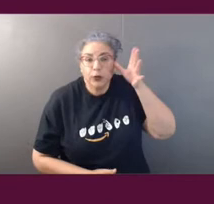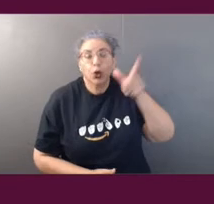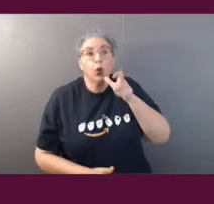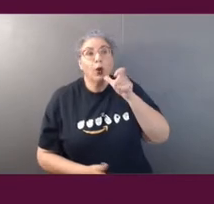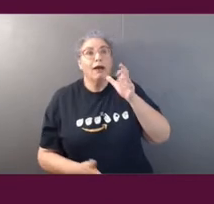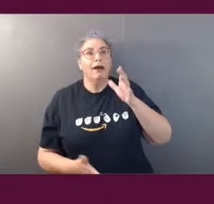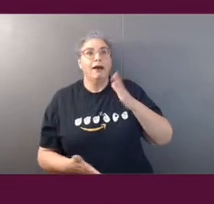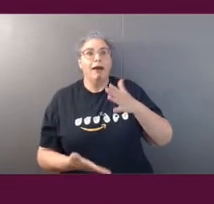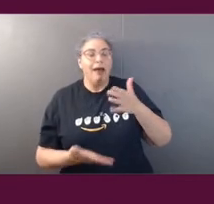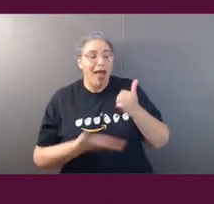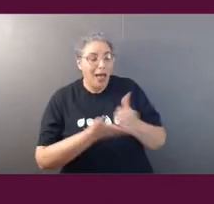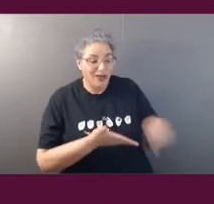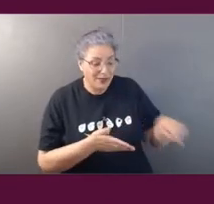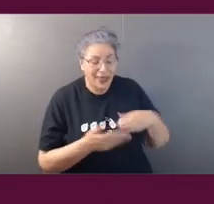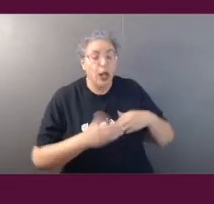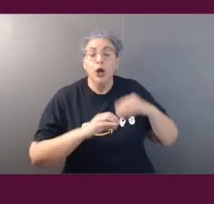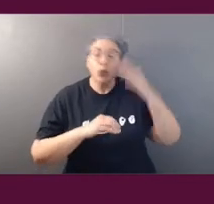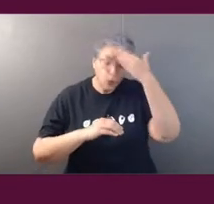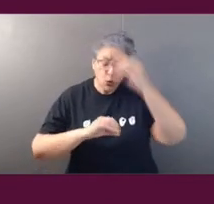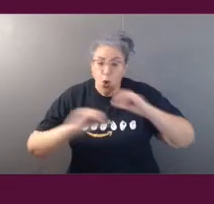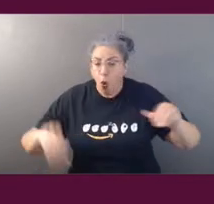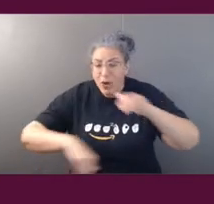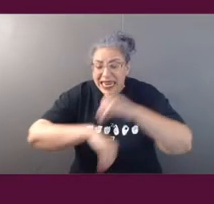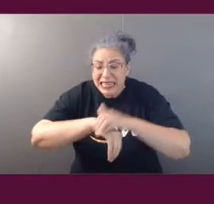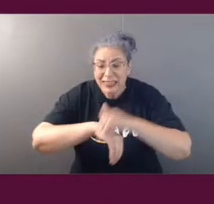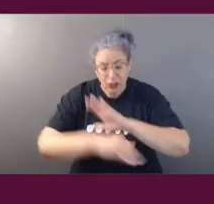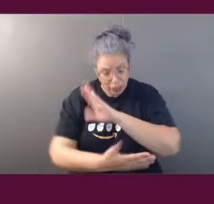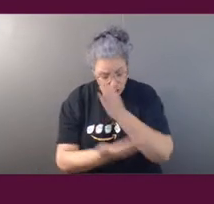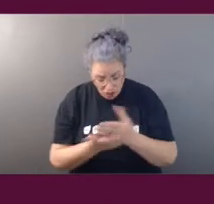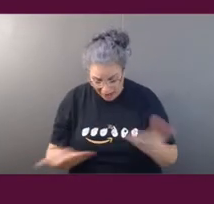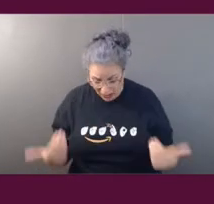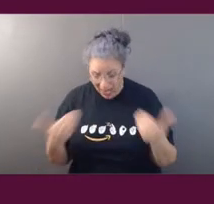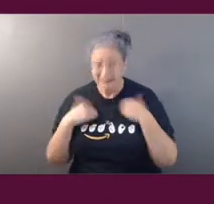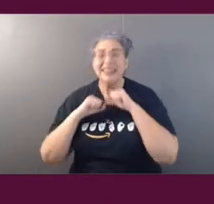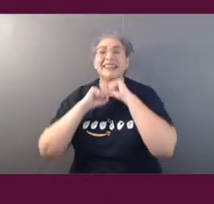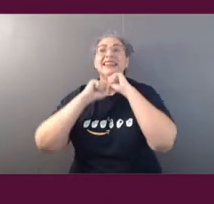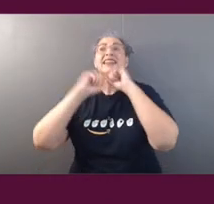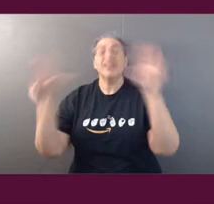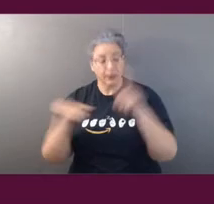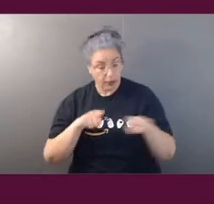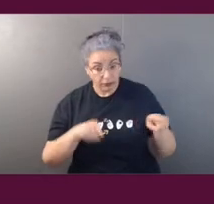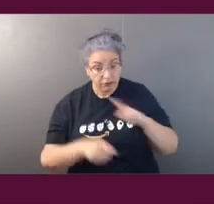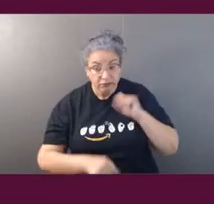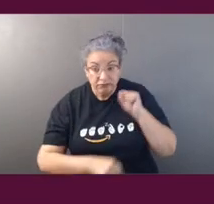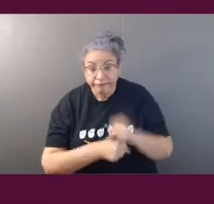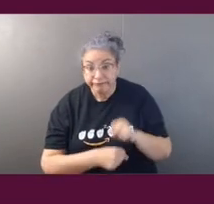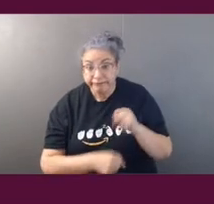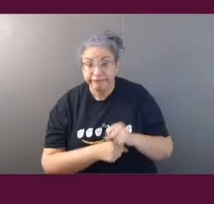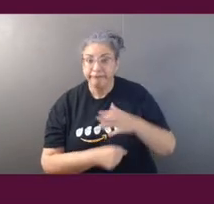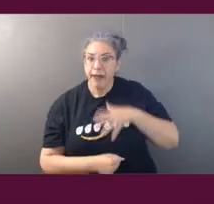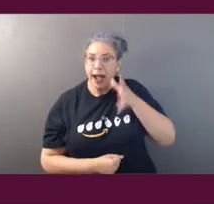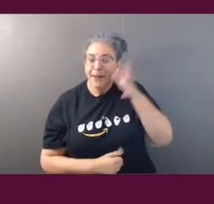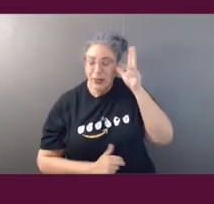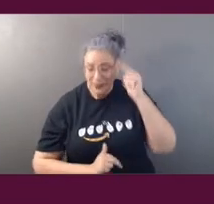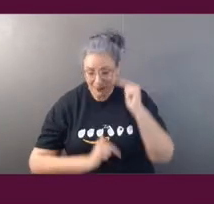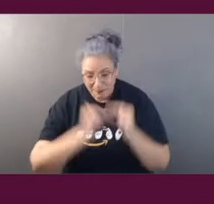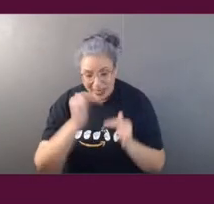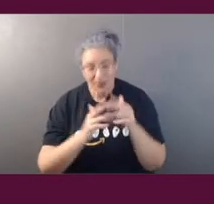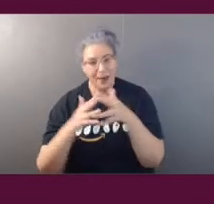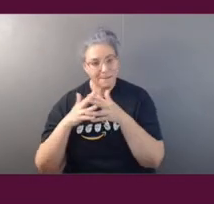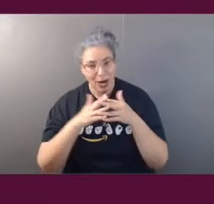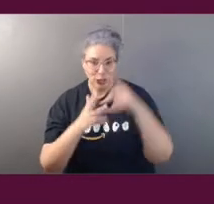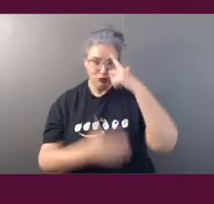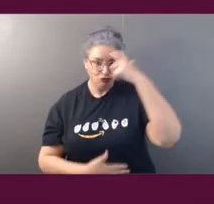they did not know any English and had to start completely from scratch and truly got to build the American dream, which is something that so many people